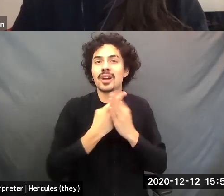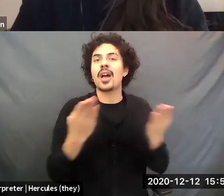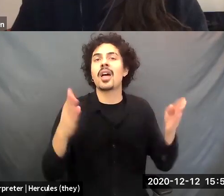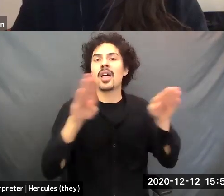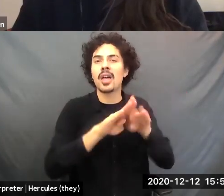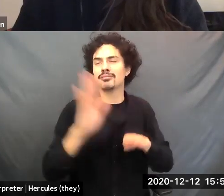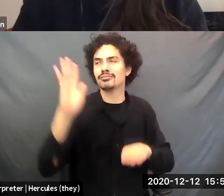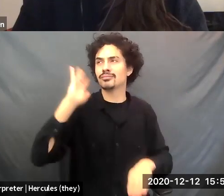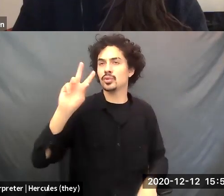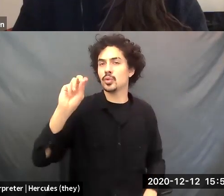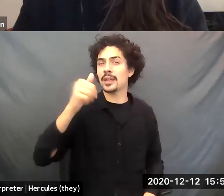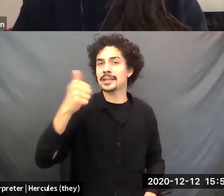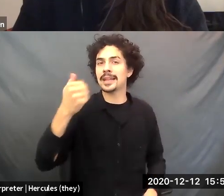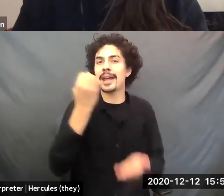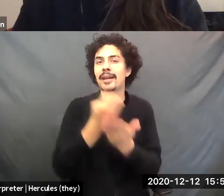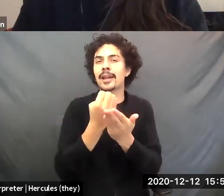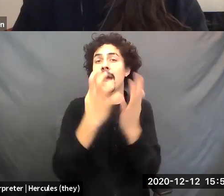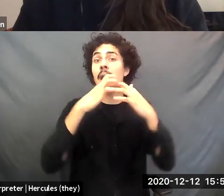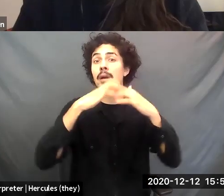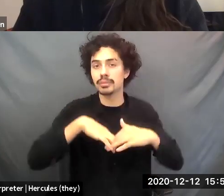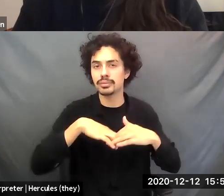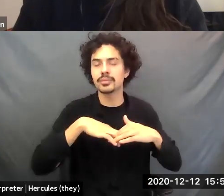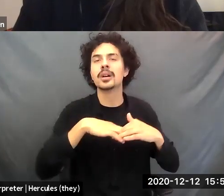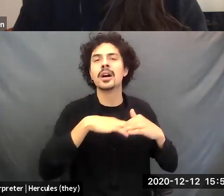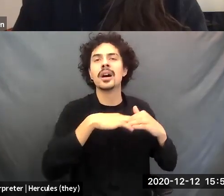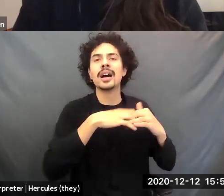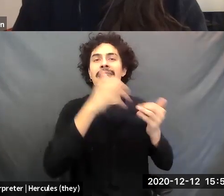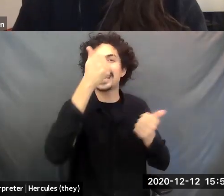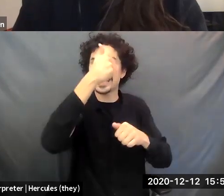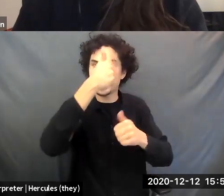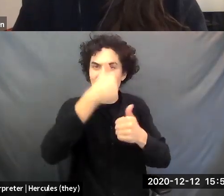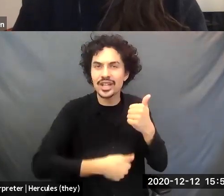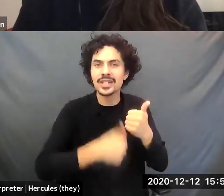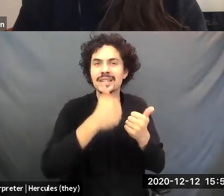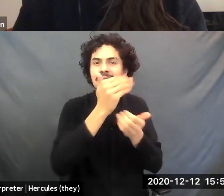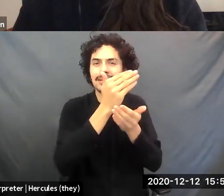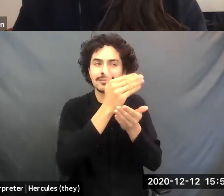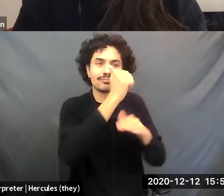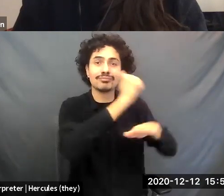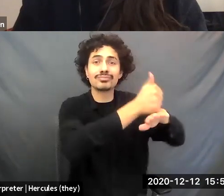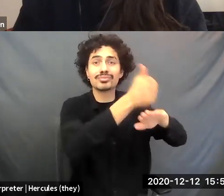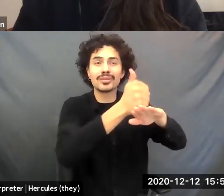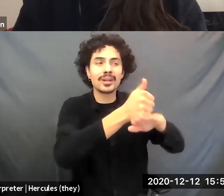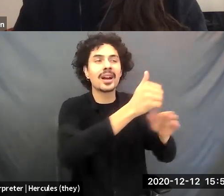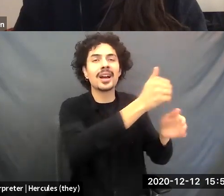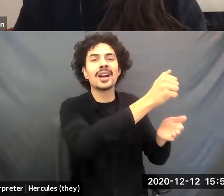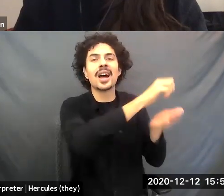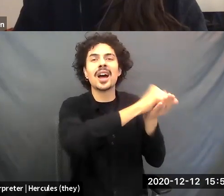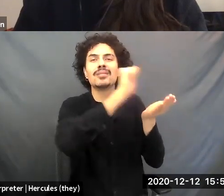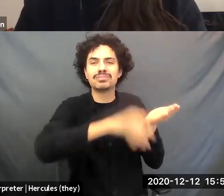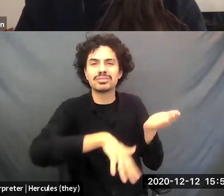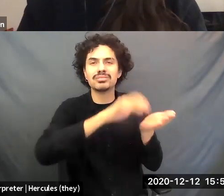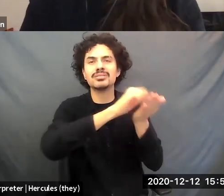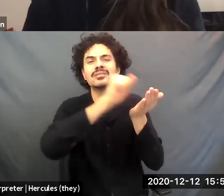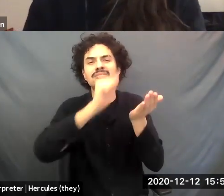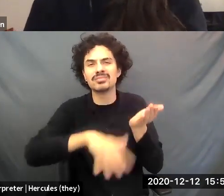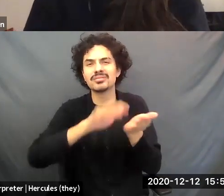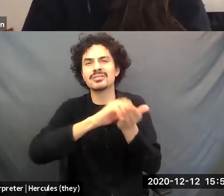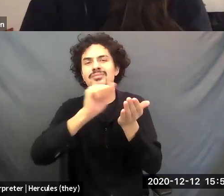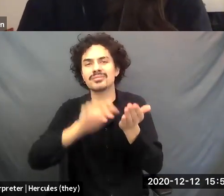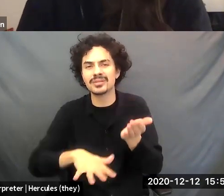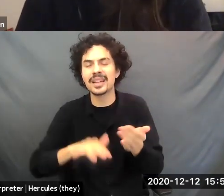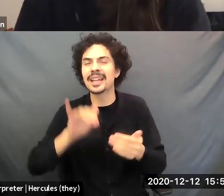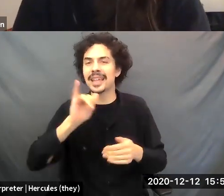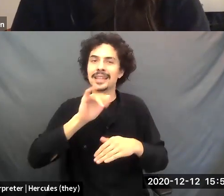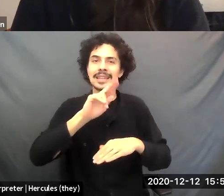2010. And they were moved piece by piece, by this kind of nationalist builder, who has